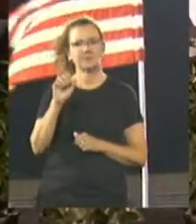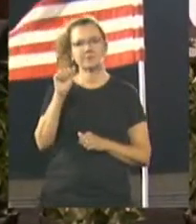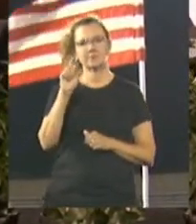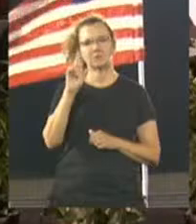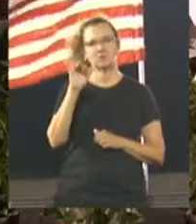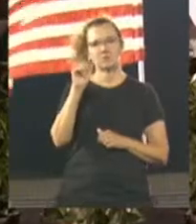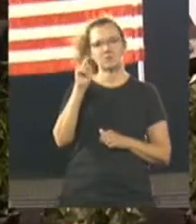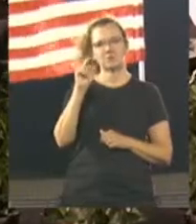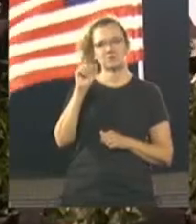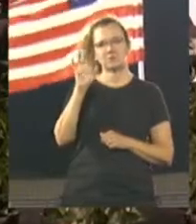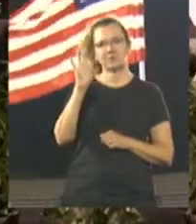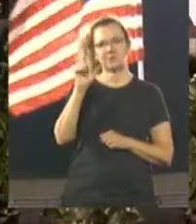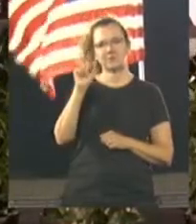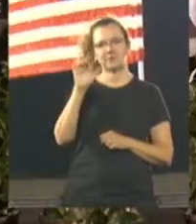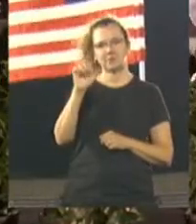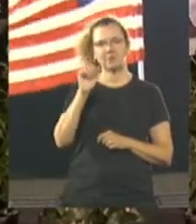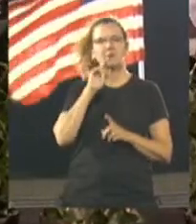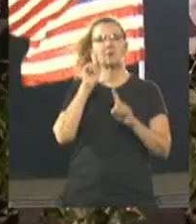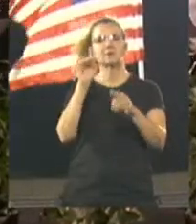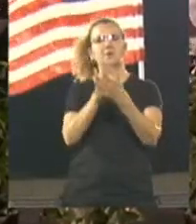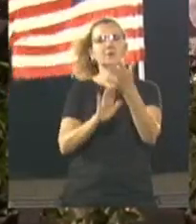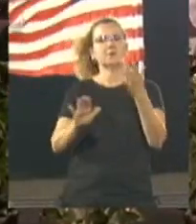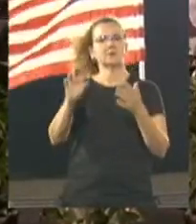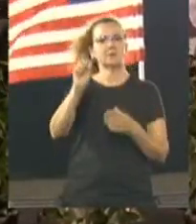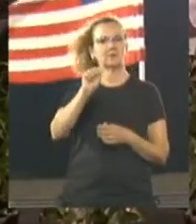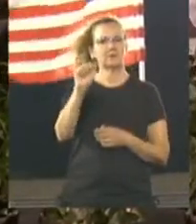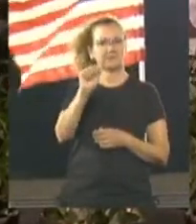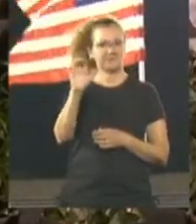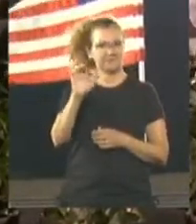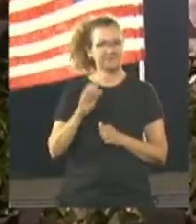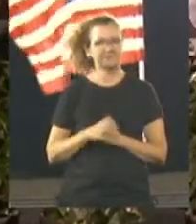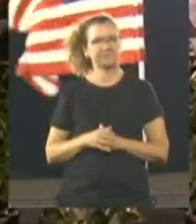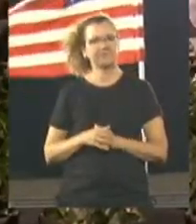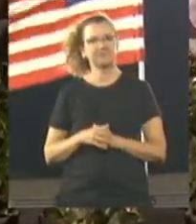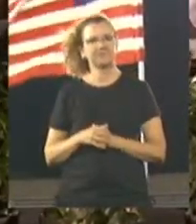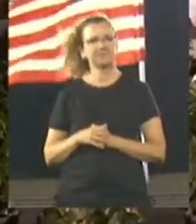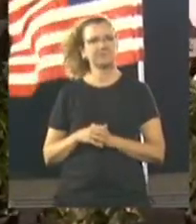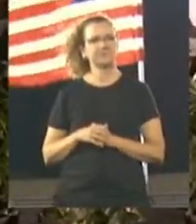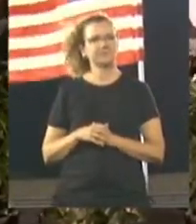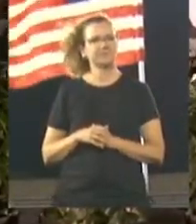Ariana Plata will be attending San Antonio College.